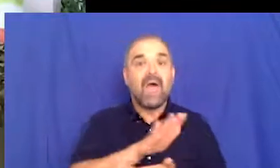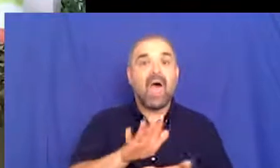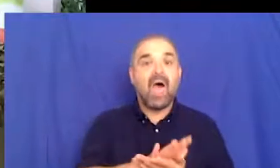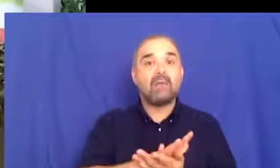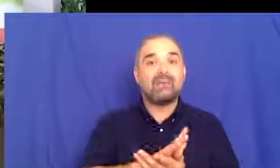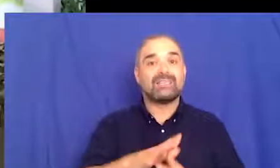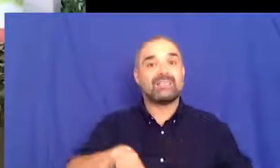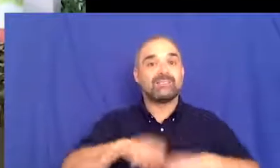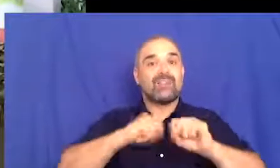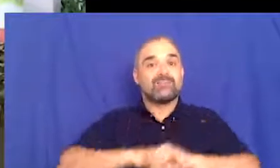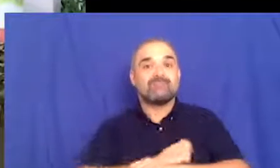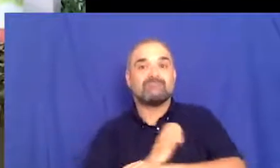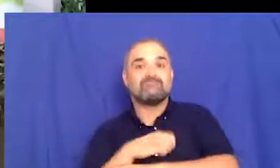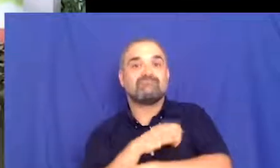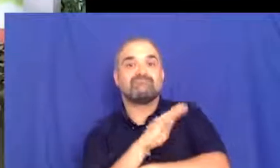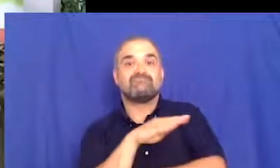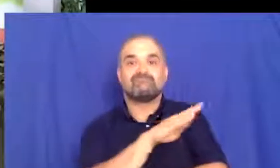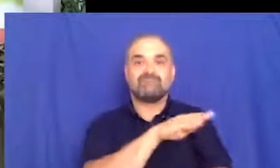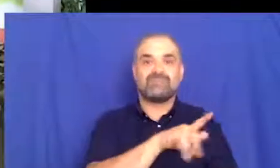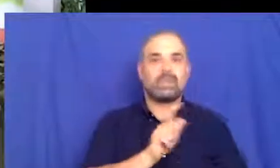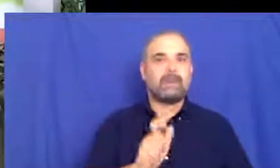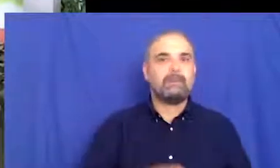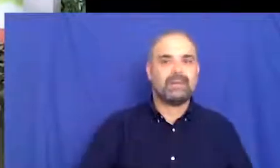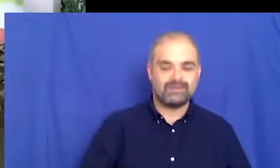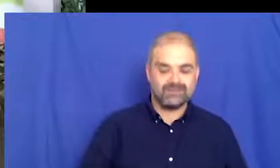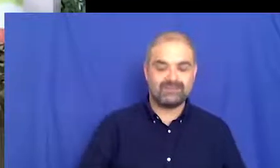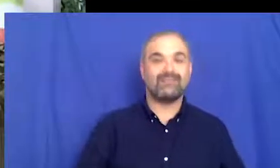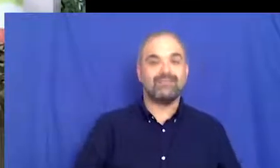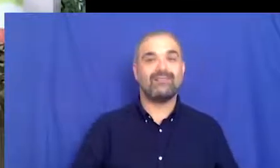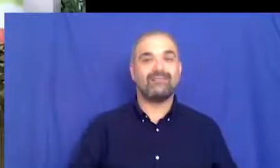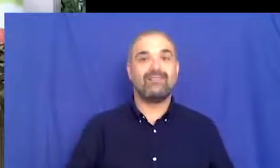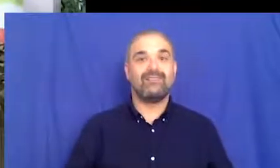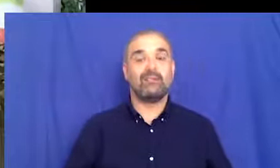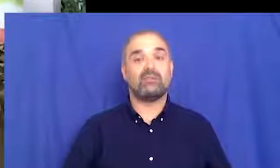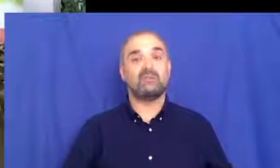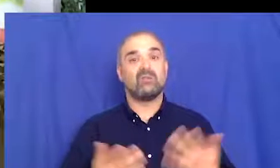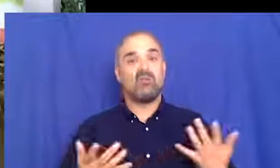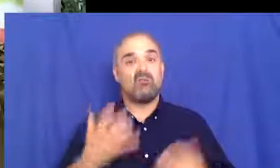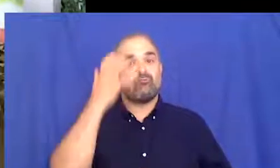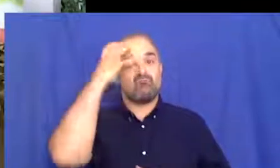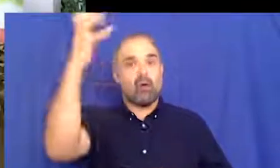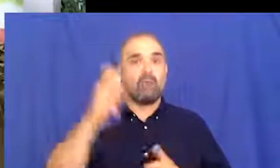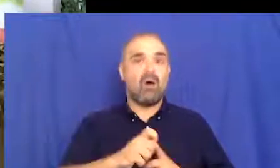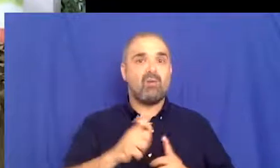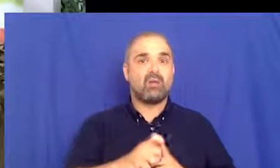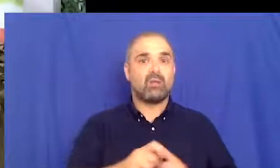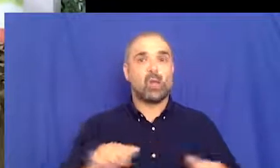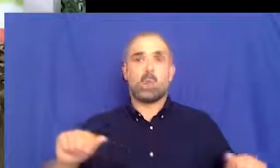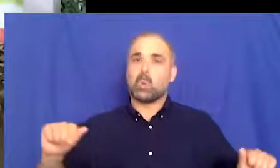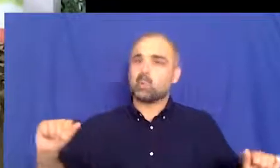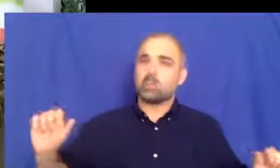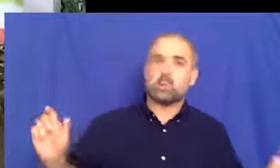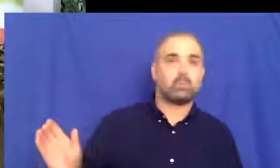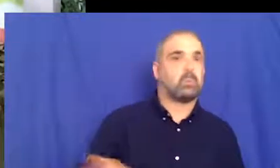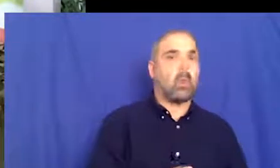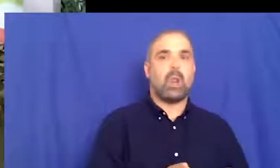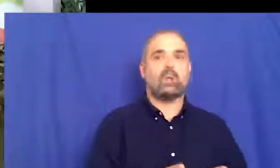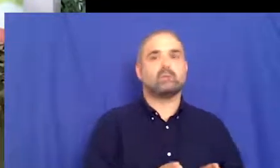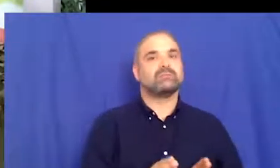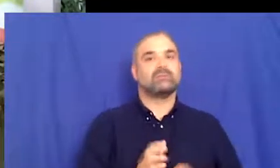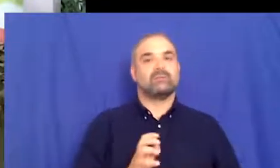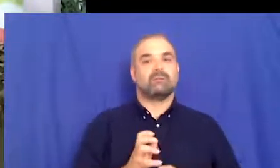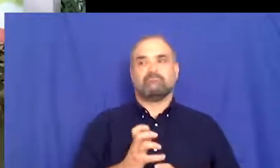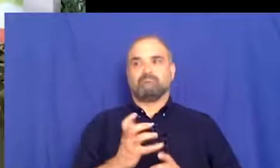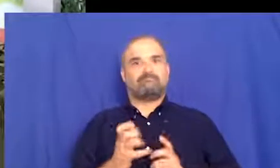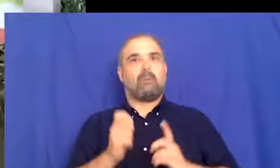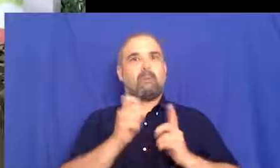little bit happy, and he's actually starting to come out of his ball just a little bit. Okay? So royal pythons are actually the smallest python species